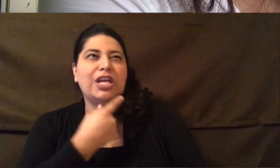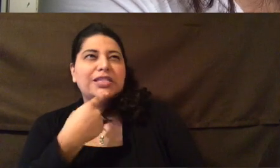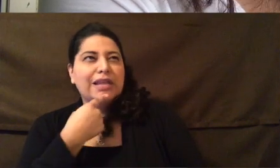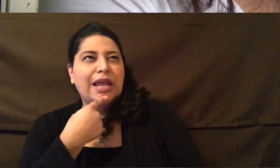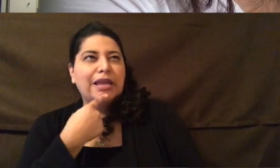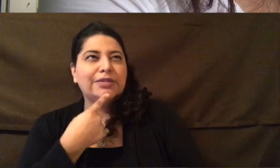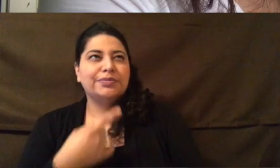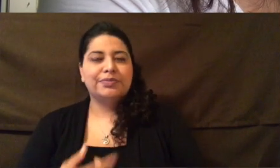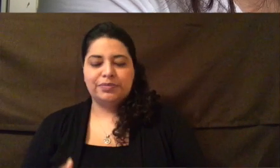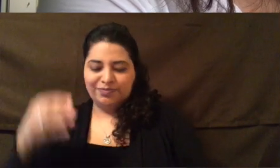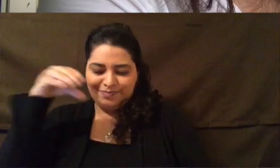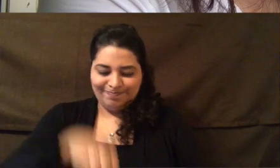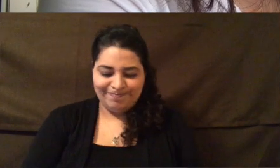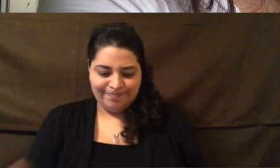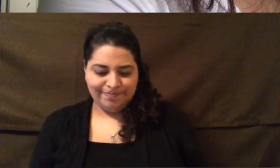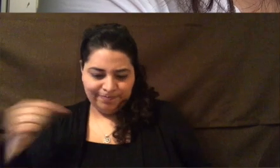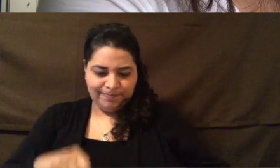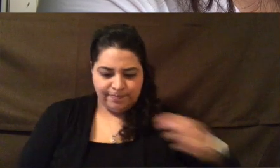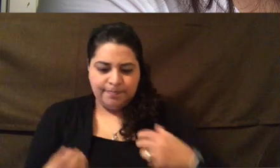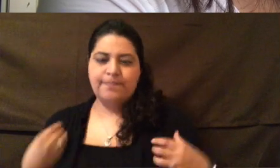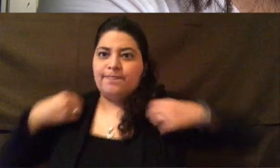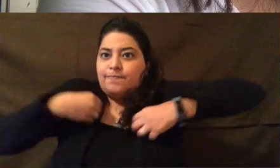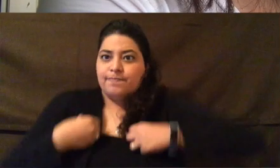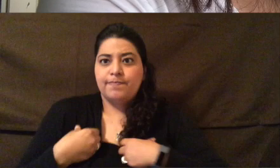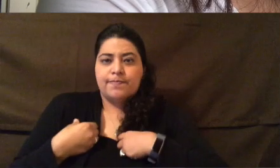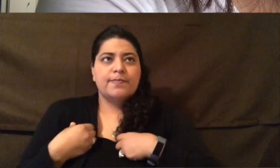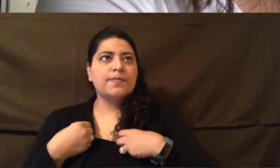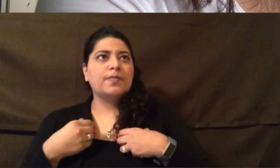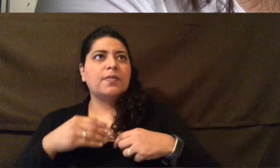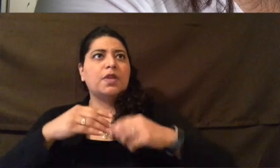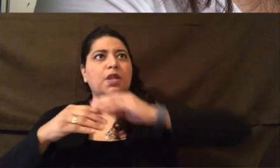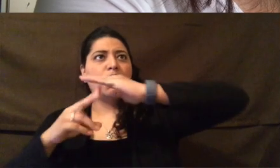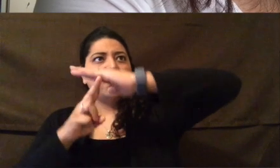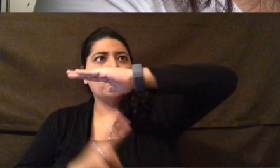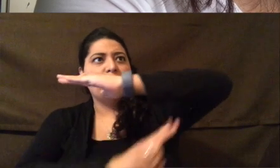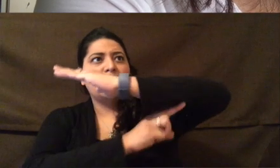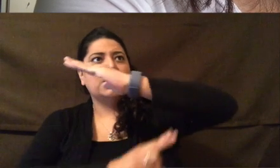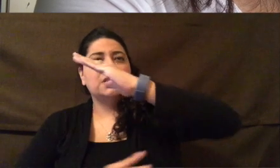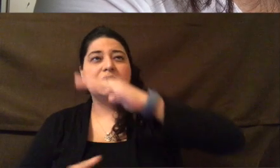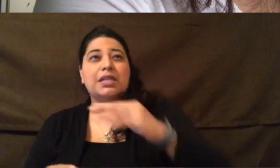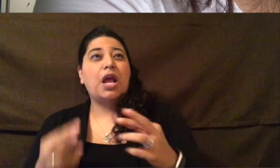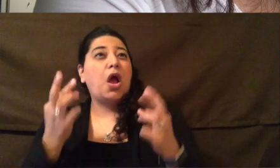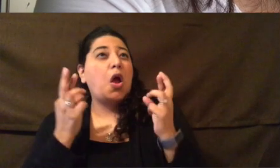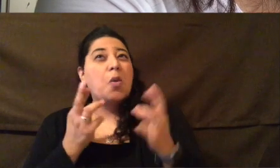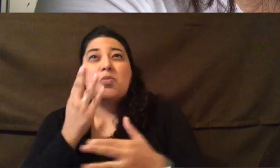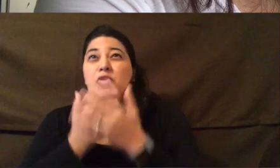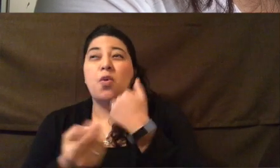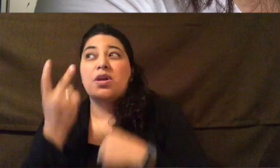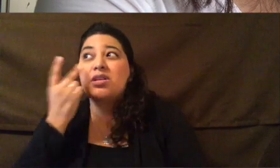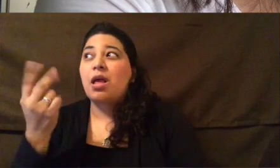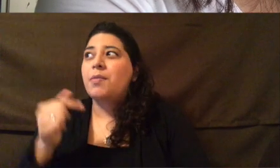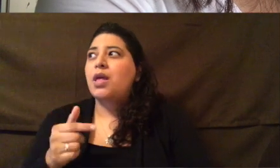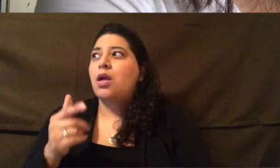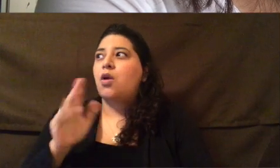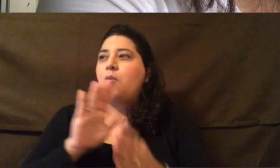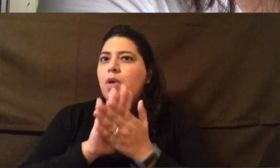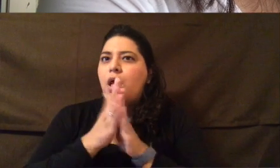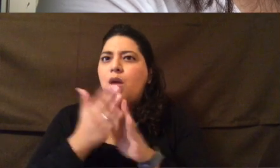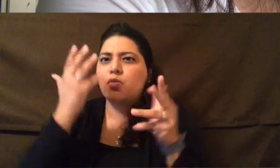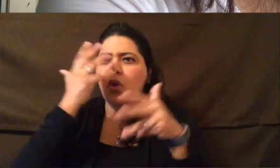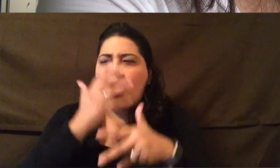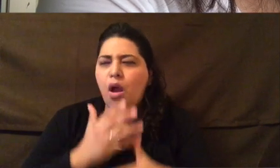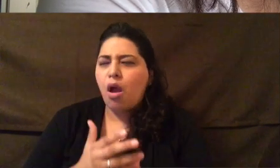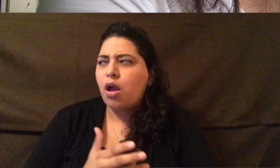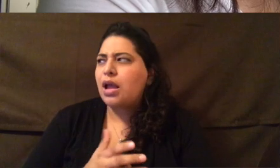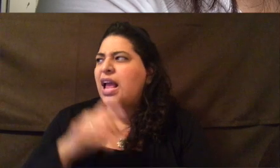Jack. He threw his stuff into his pack and moved toward the drawbridge. He hoped no one would see him. It was getting darker. It must